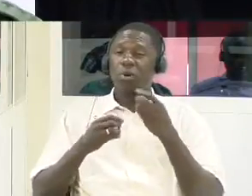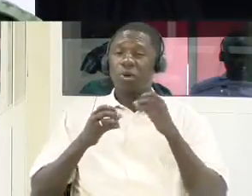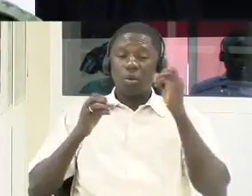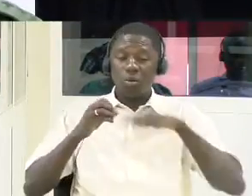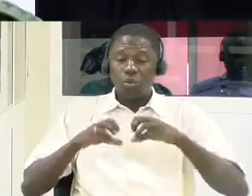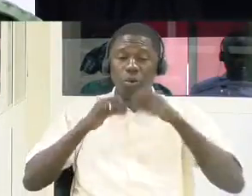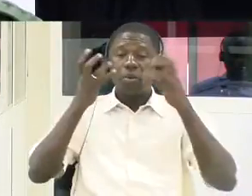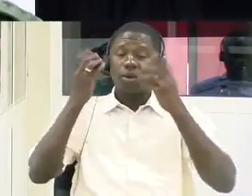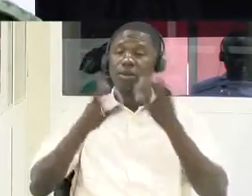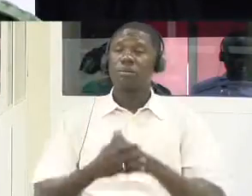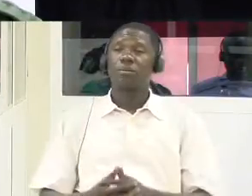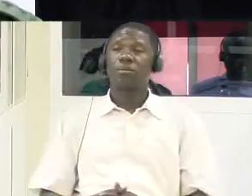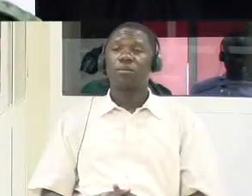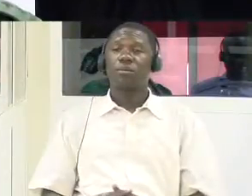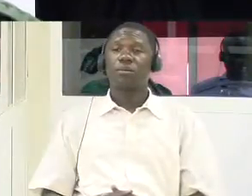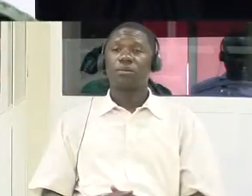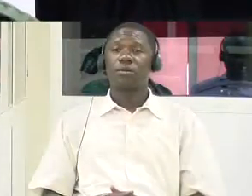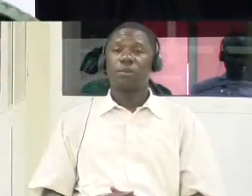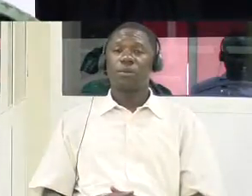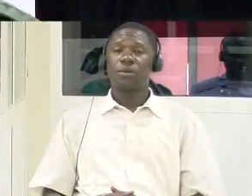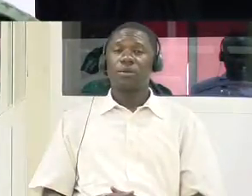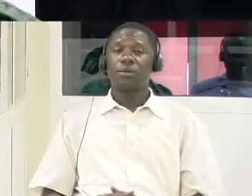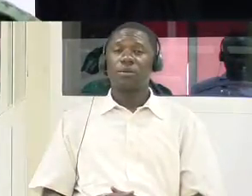20,000, if I don't forget. He gave some money to the officers.